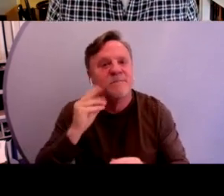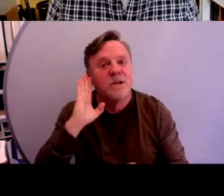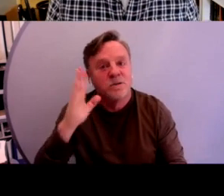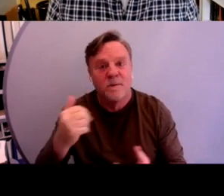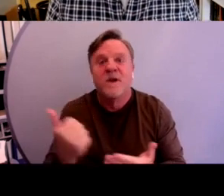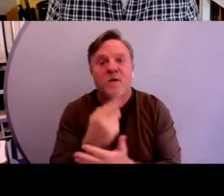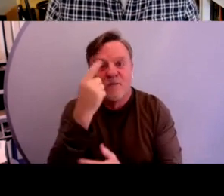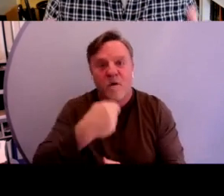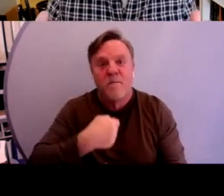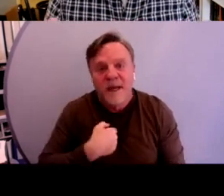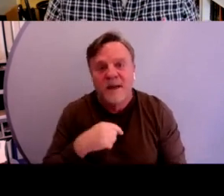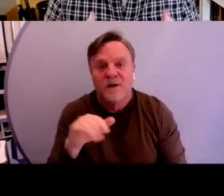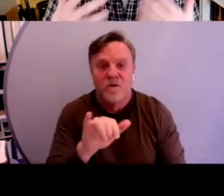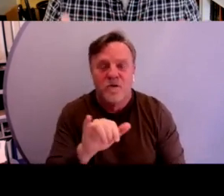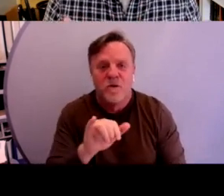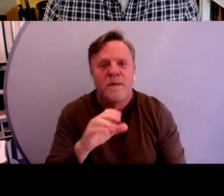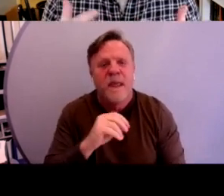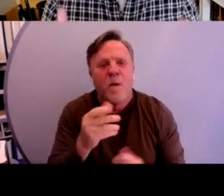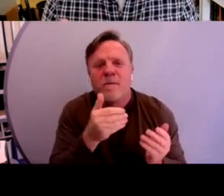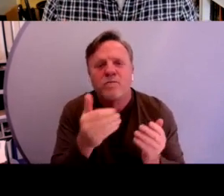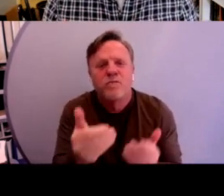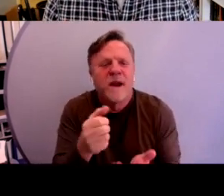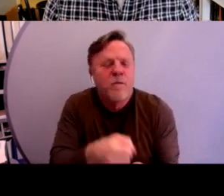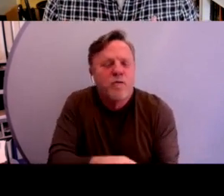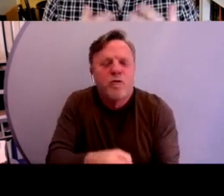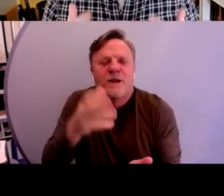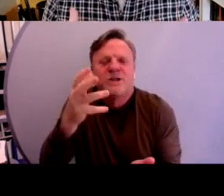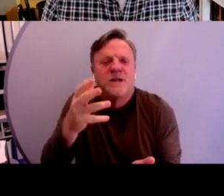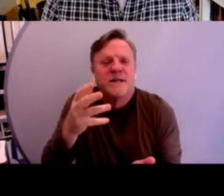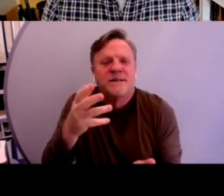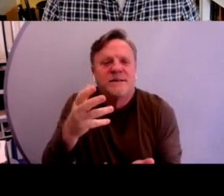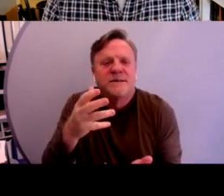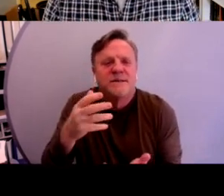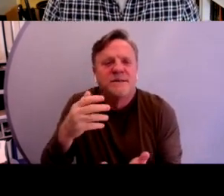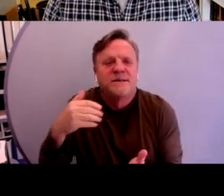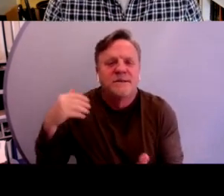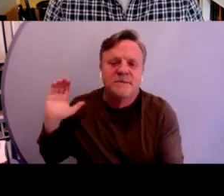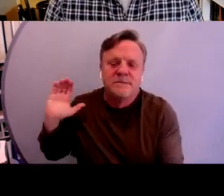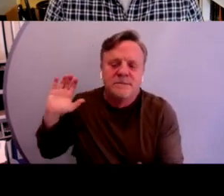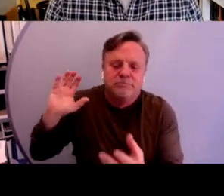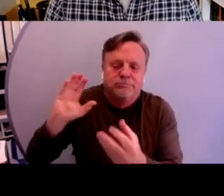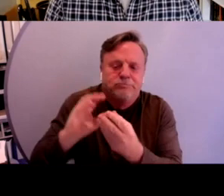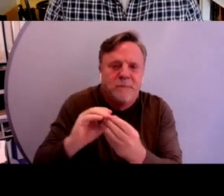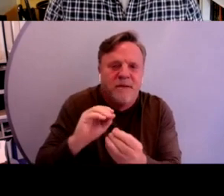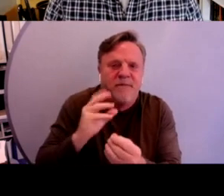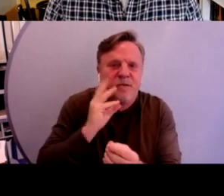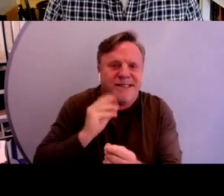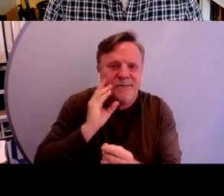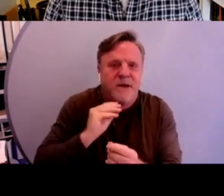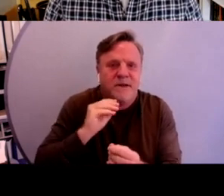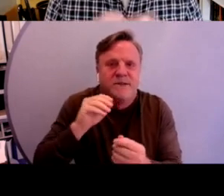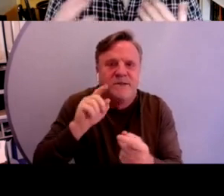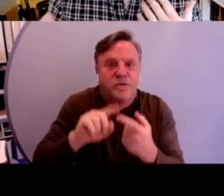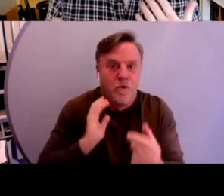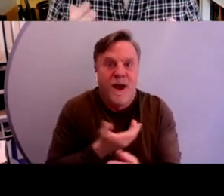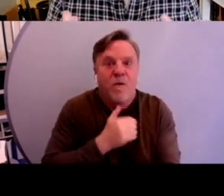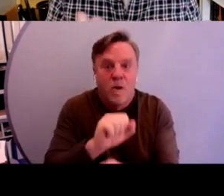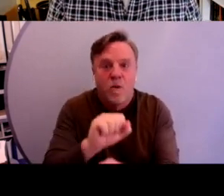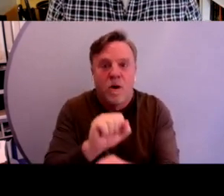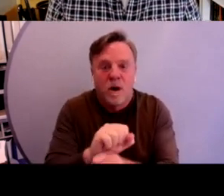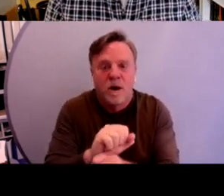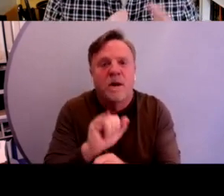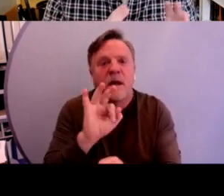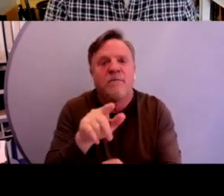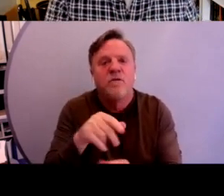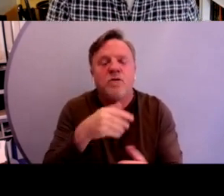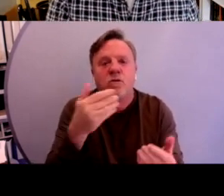as well. And we bring the richness of those experiences into the work that we do. If you're coming here